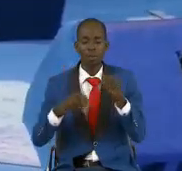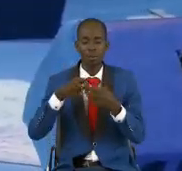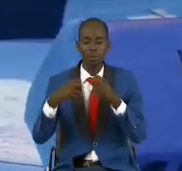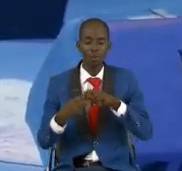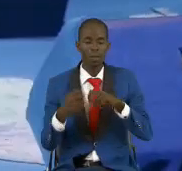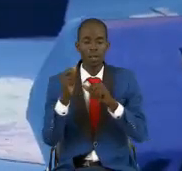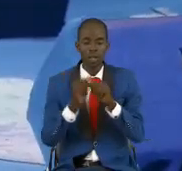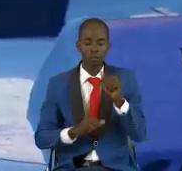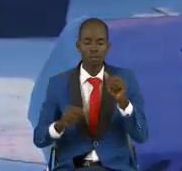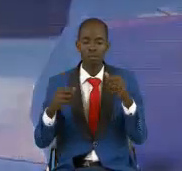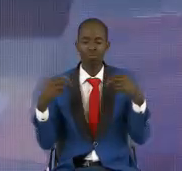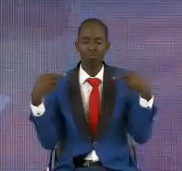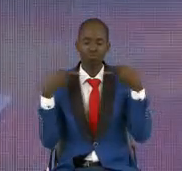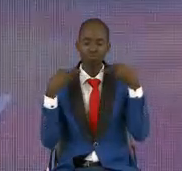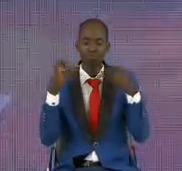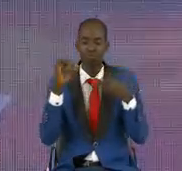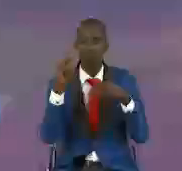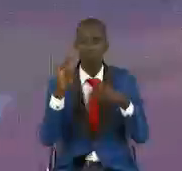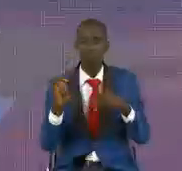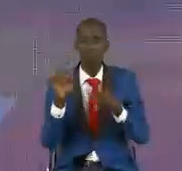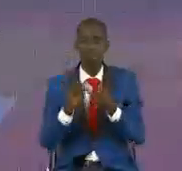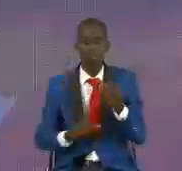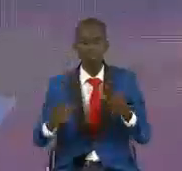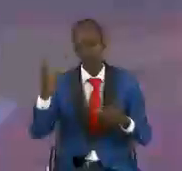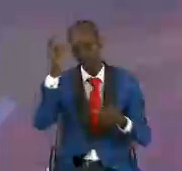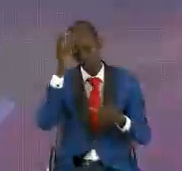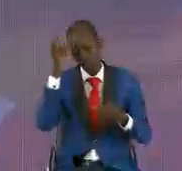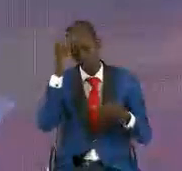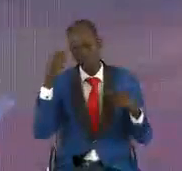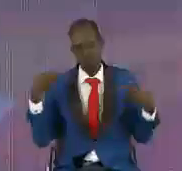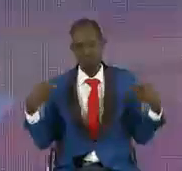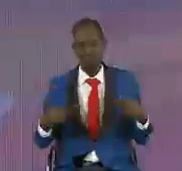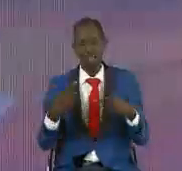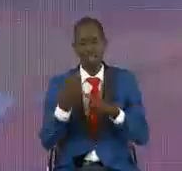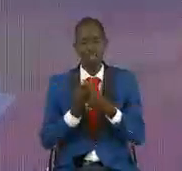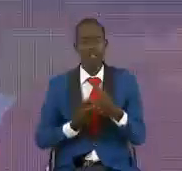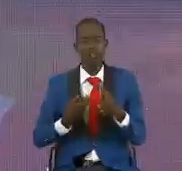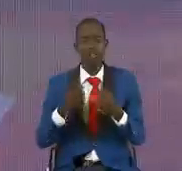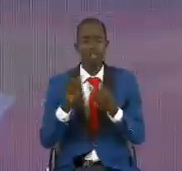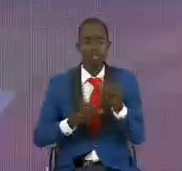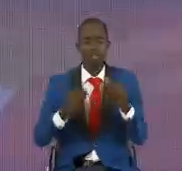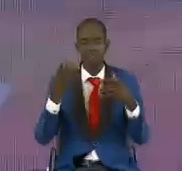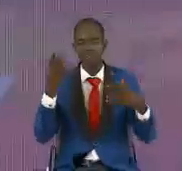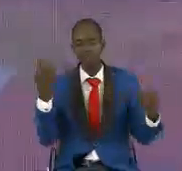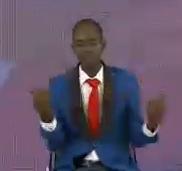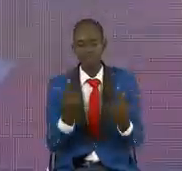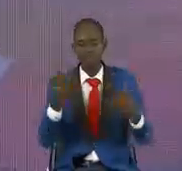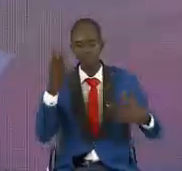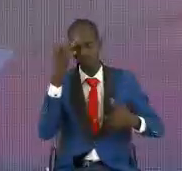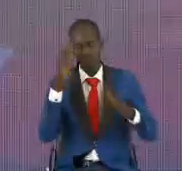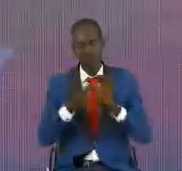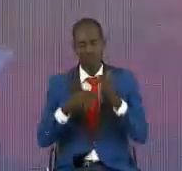yoke, every demonic affliction, every sin, every sickness. Tonight, manifest yourself